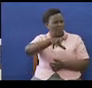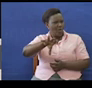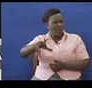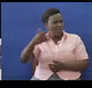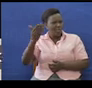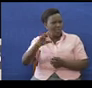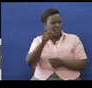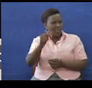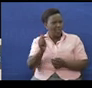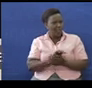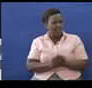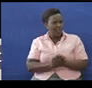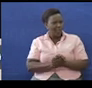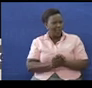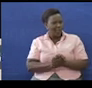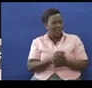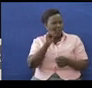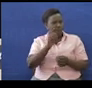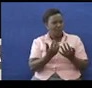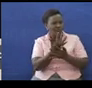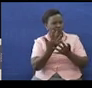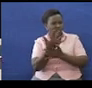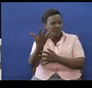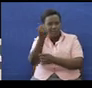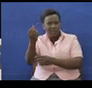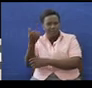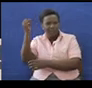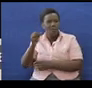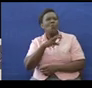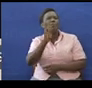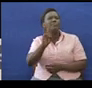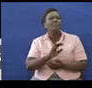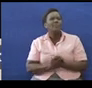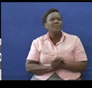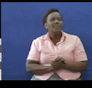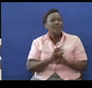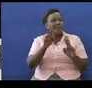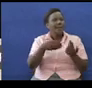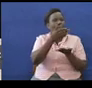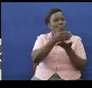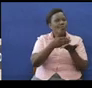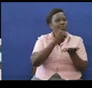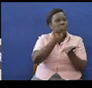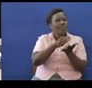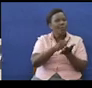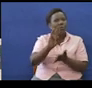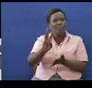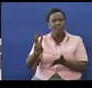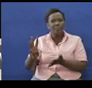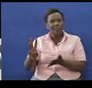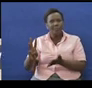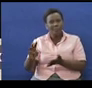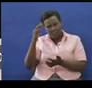other region in Tanzania whereby there are shrubs? Can you think of any region found in that